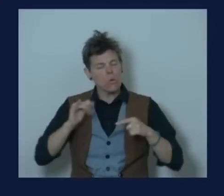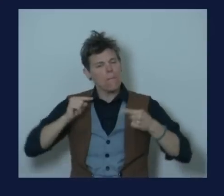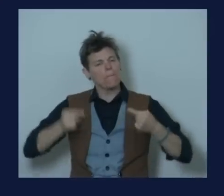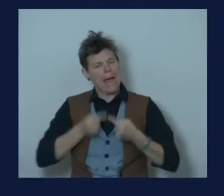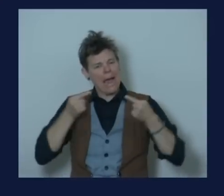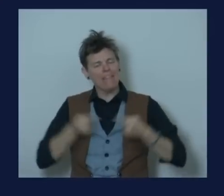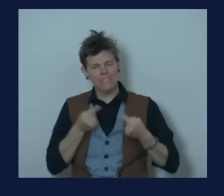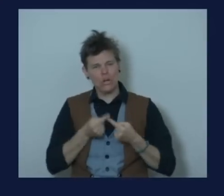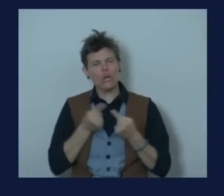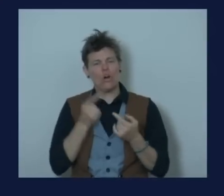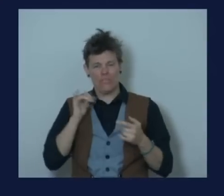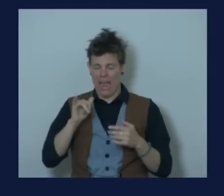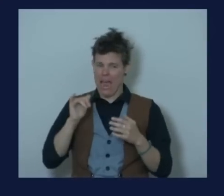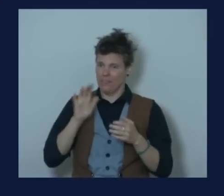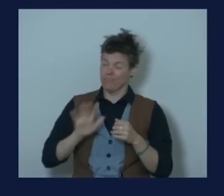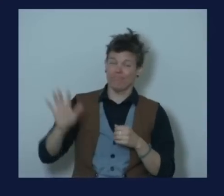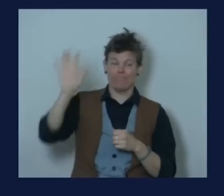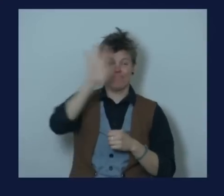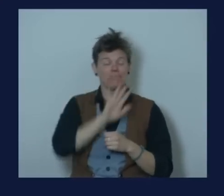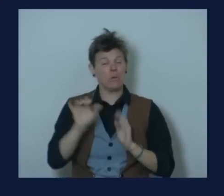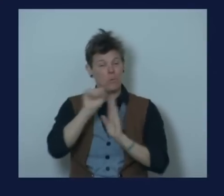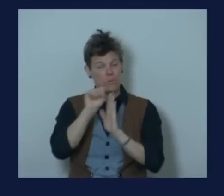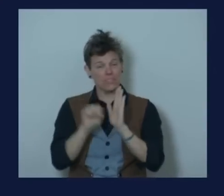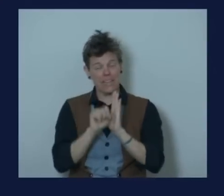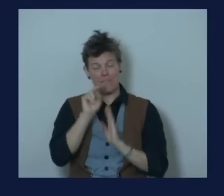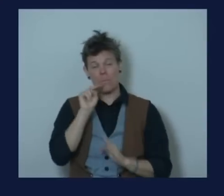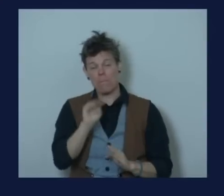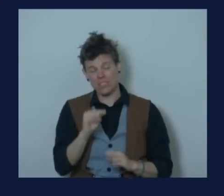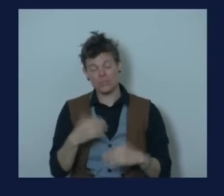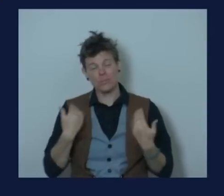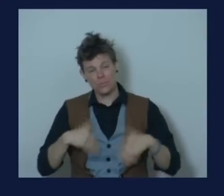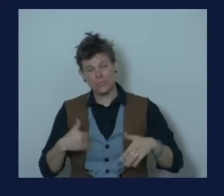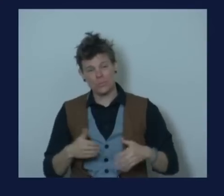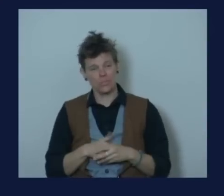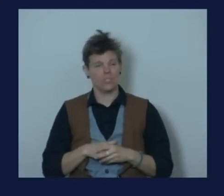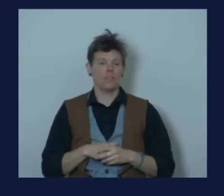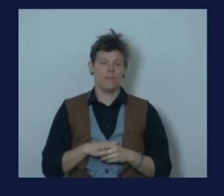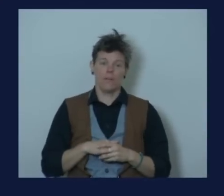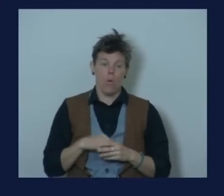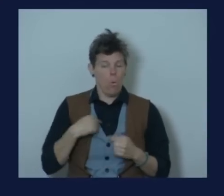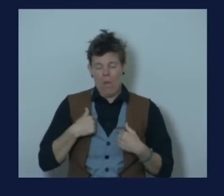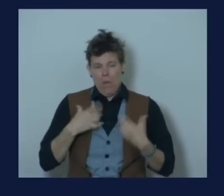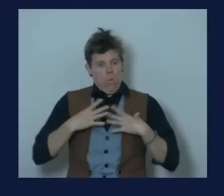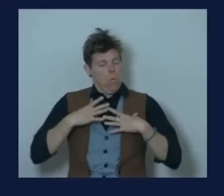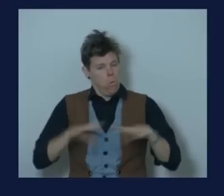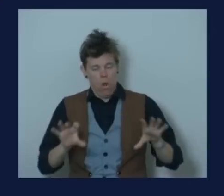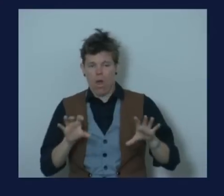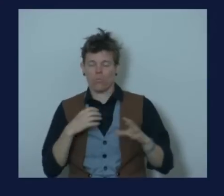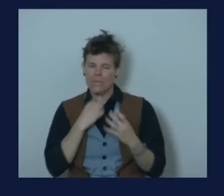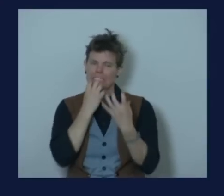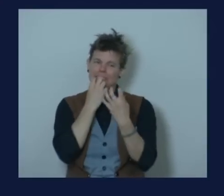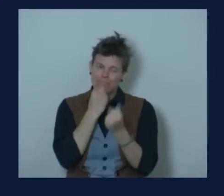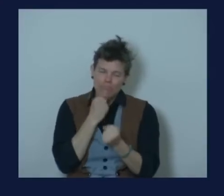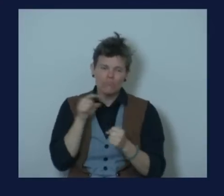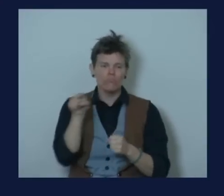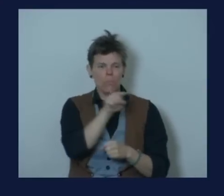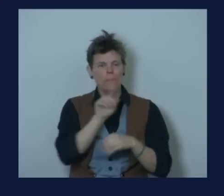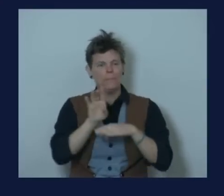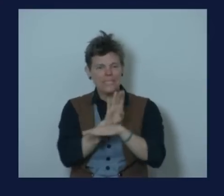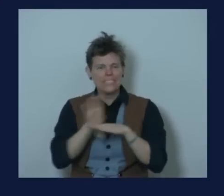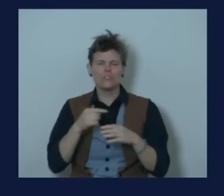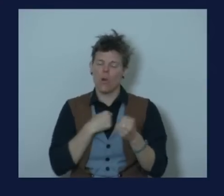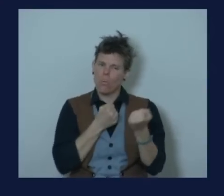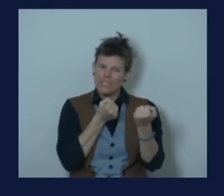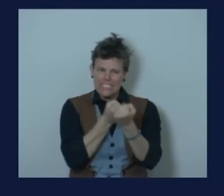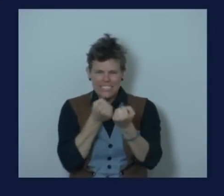occurred in this state. That's not what anybody here wants. We need to do as much as we can to support them. This is